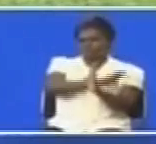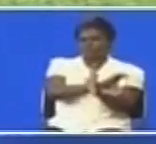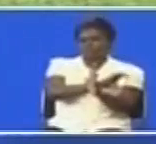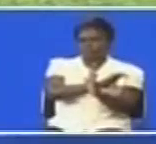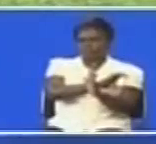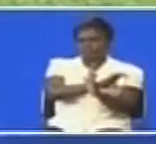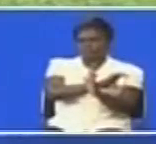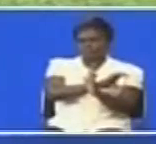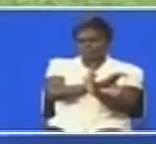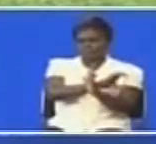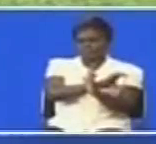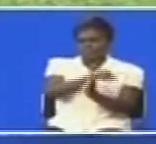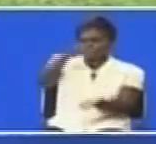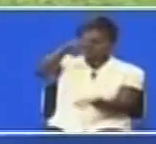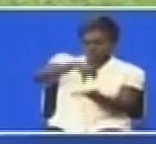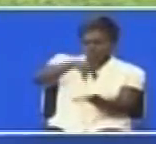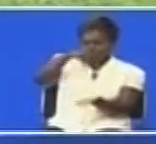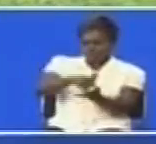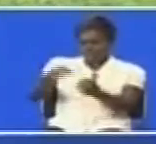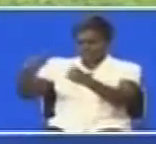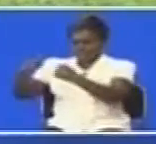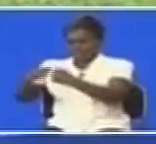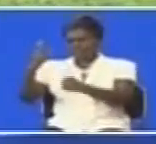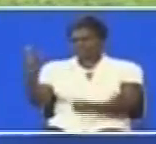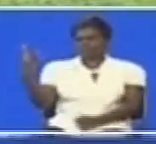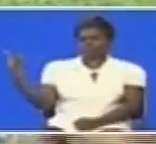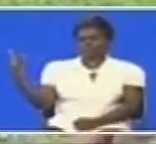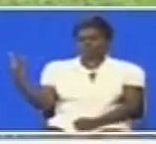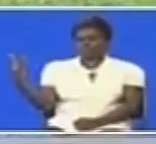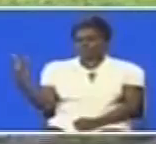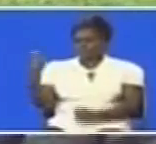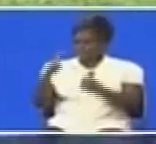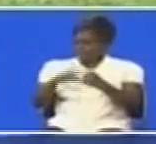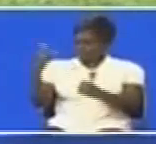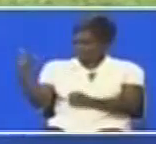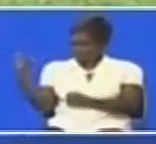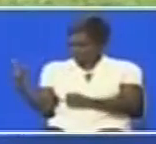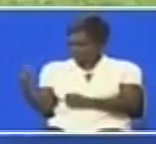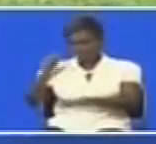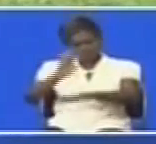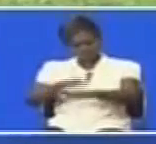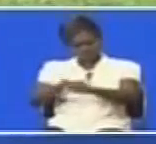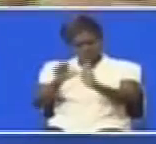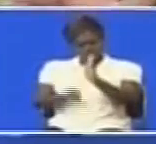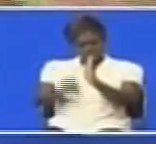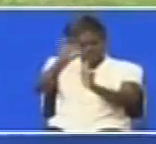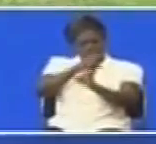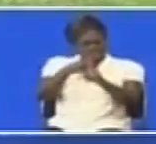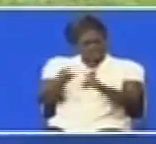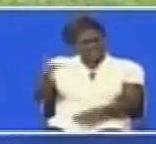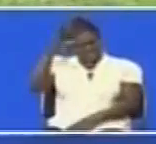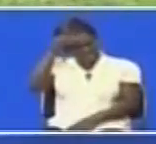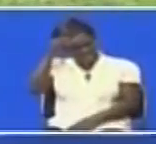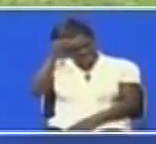be ingrained into the 844. The things they learn, 844 by the way is a very rich curriculum, but the things they